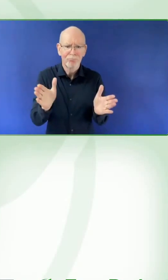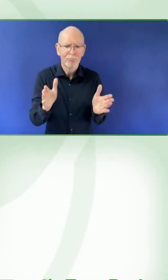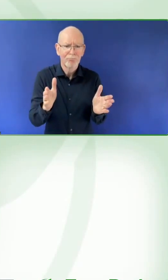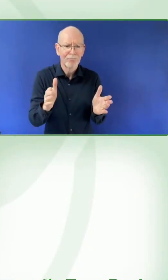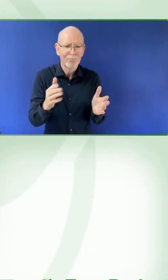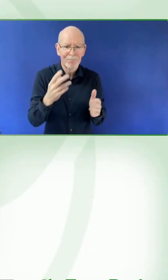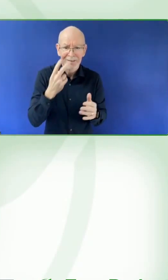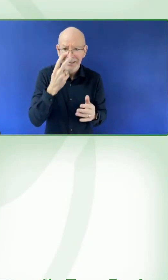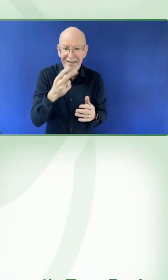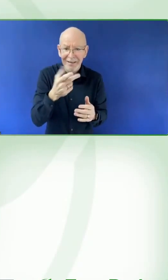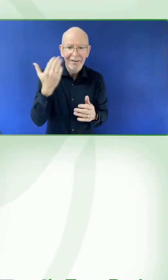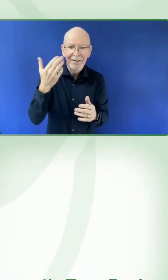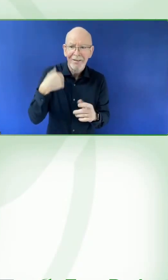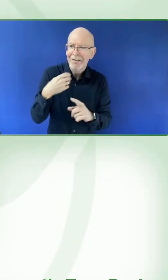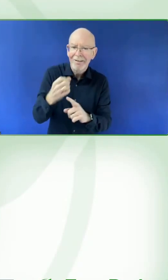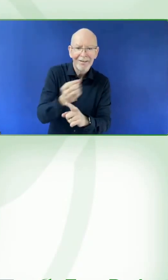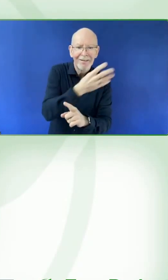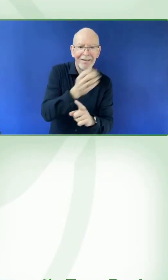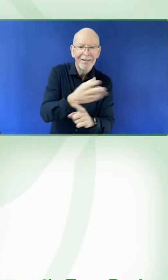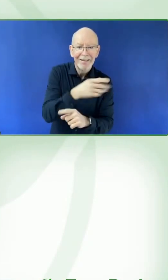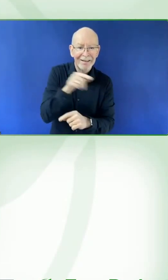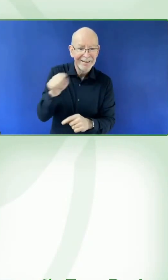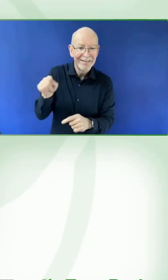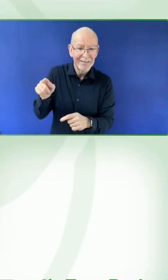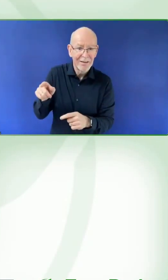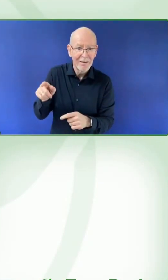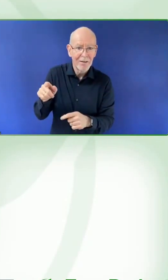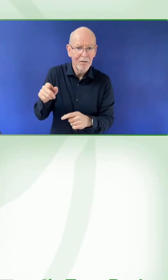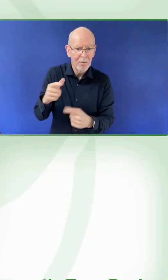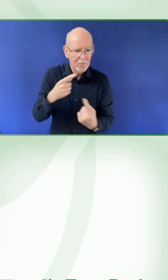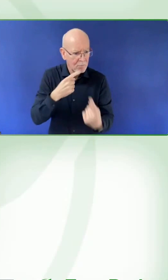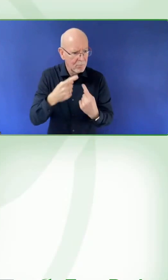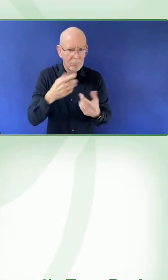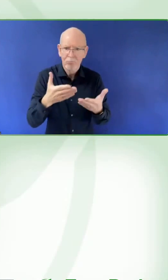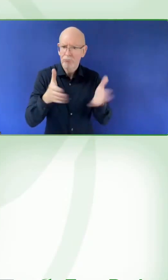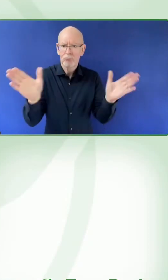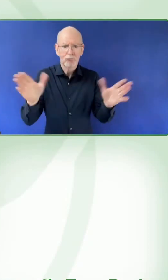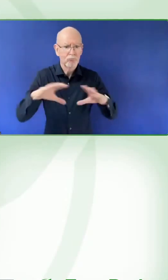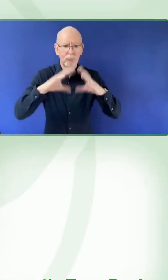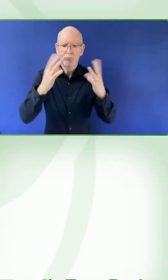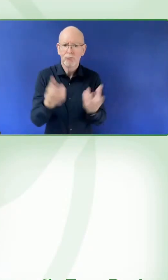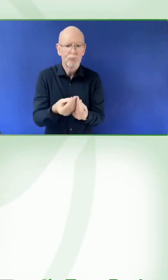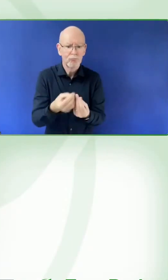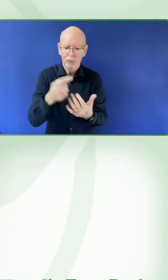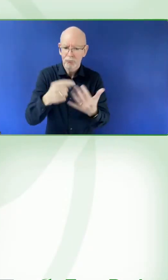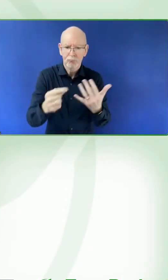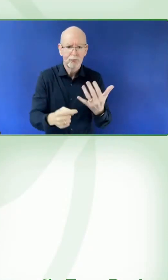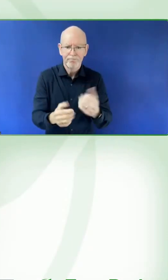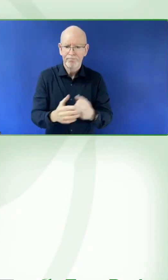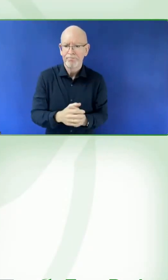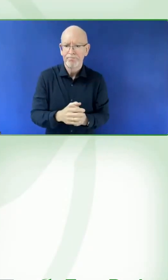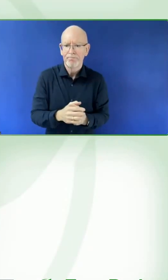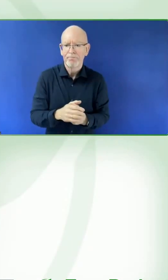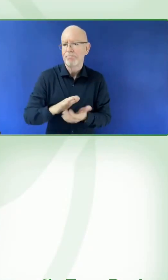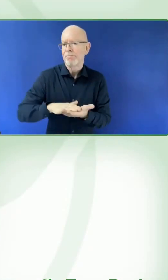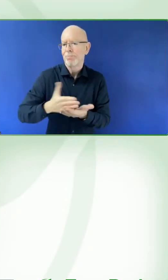them off, right? You know what? I was completely wrong. They loved it. They had an open, frank conversation. They wanted